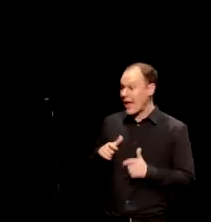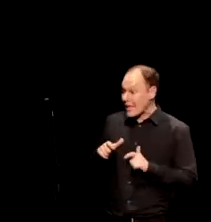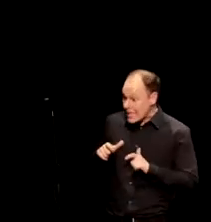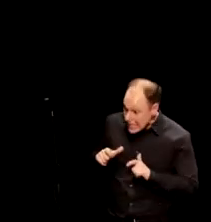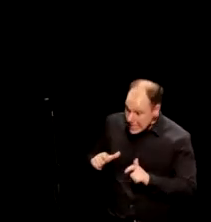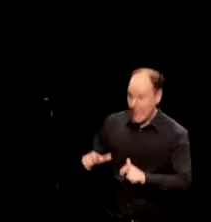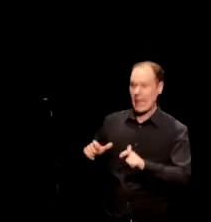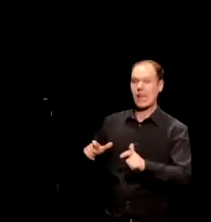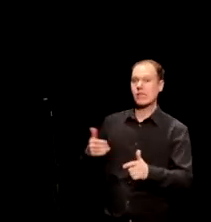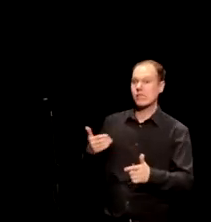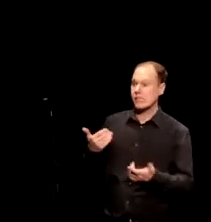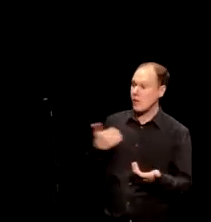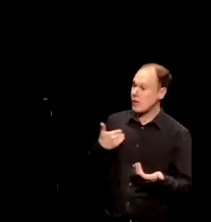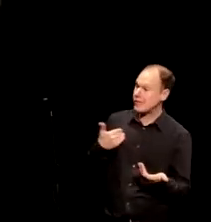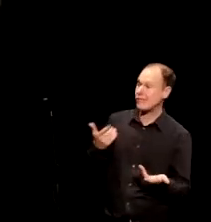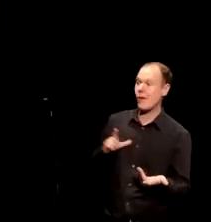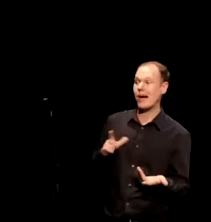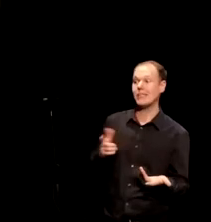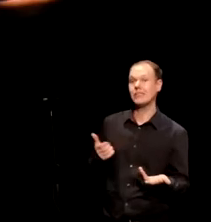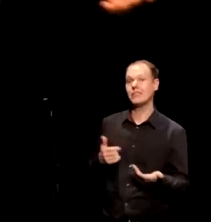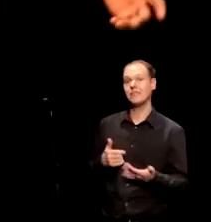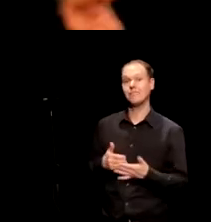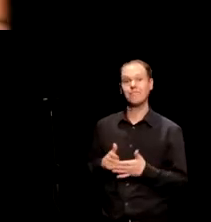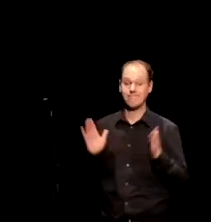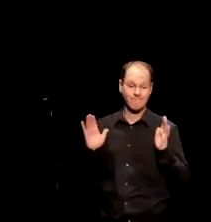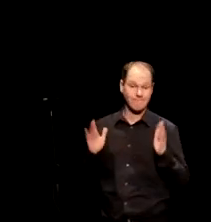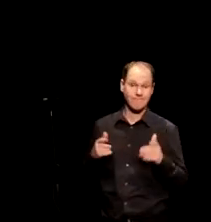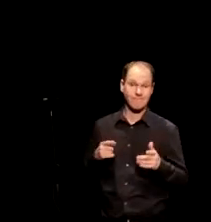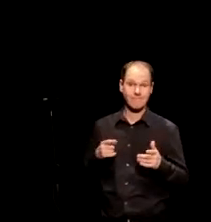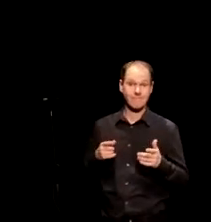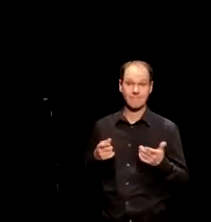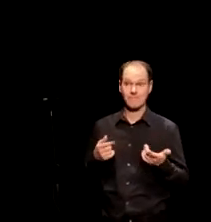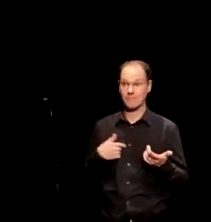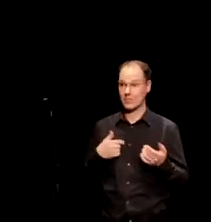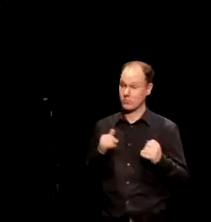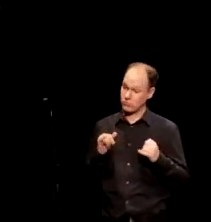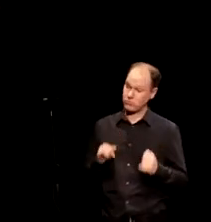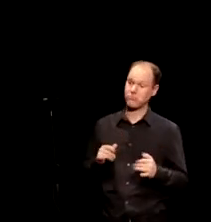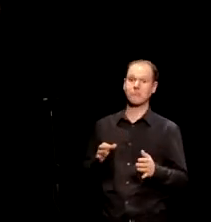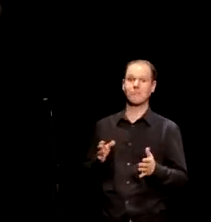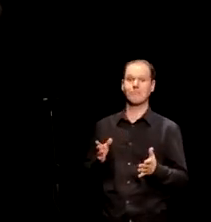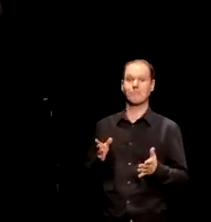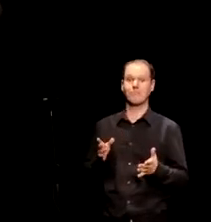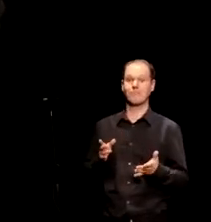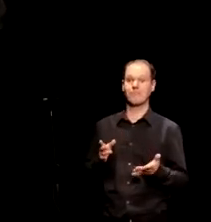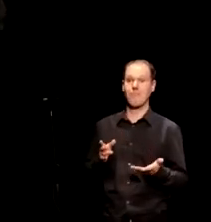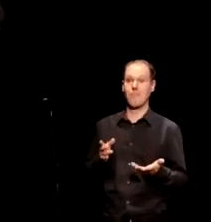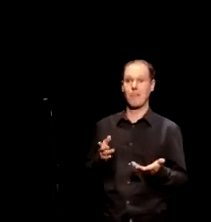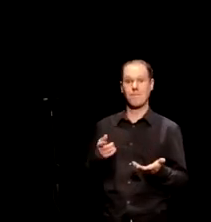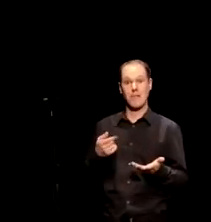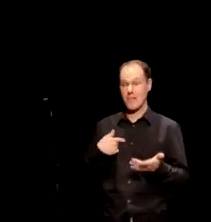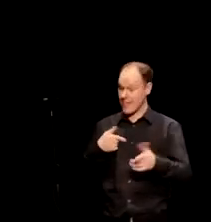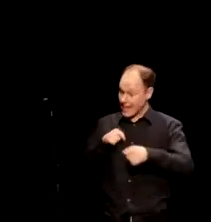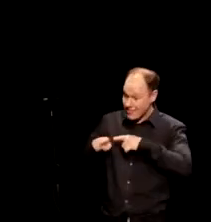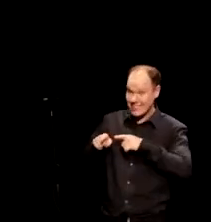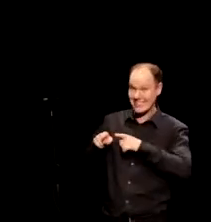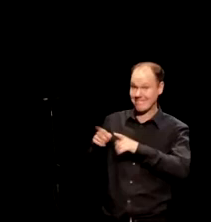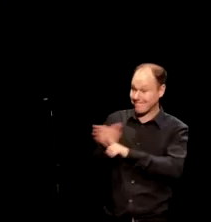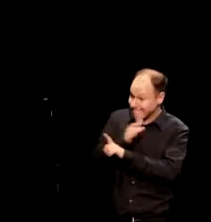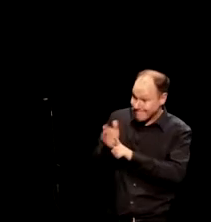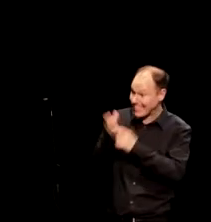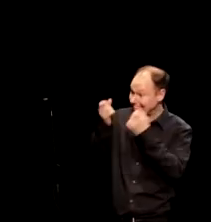my dear? I'm afraid I was severed just now. But I was trying to make you